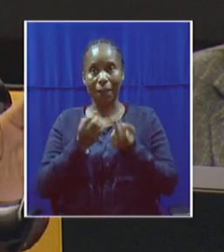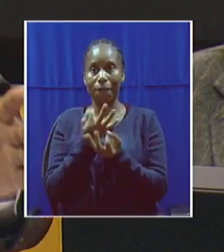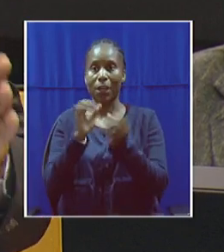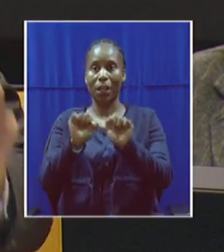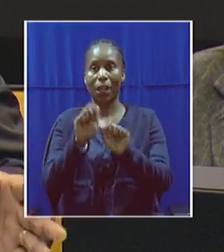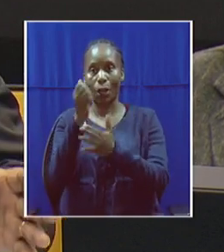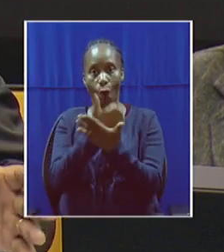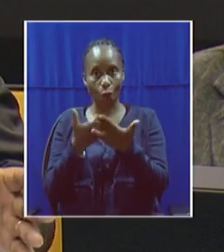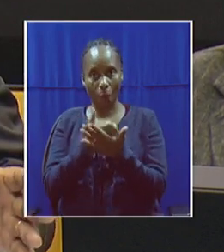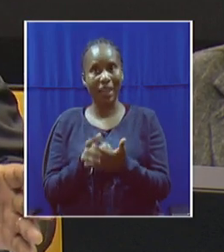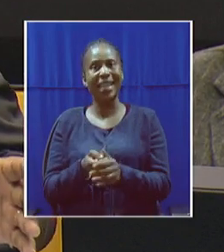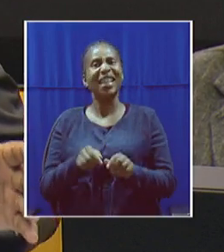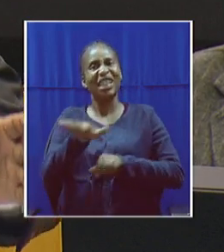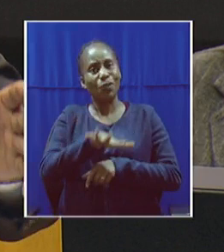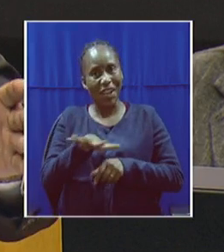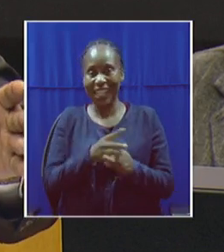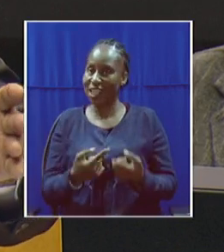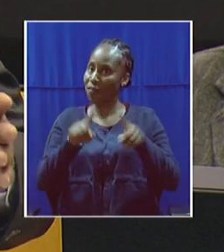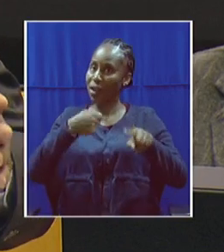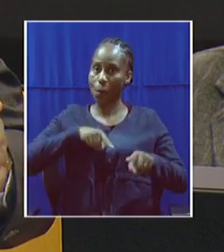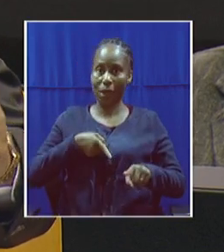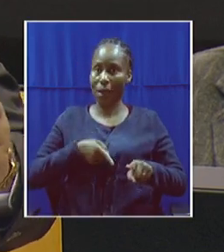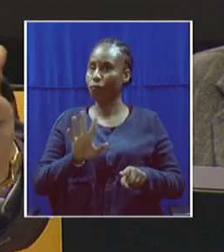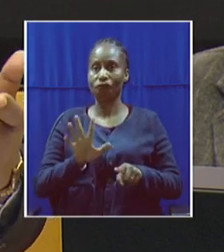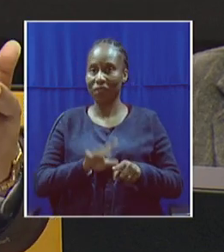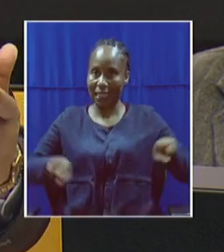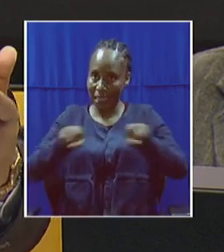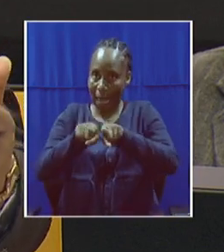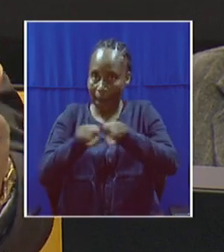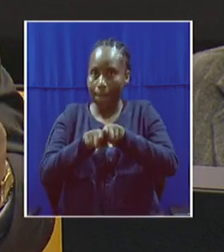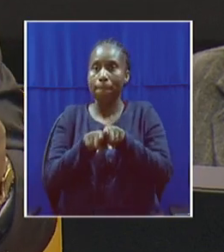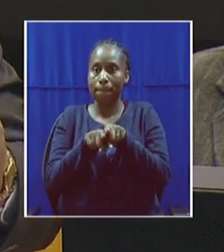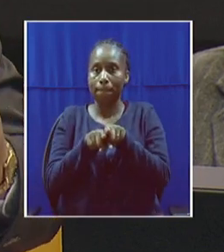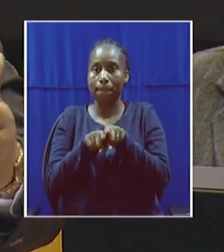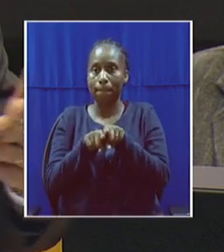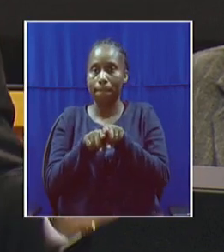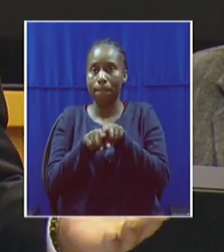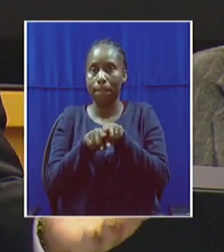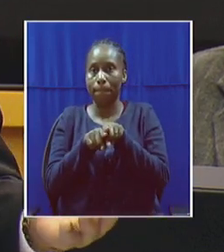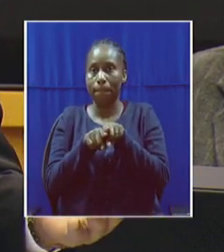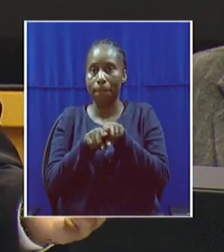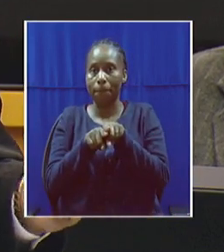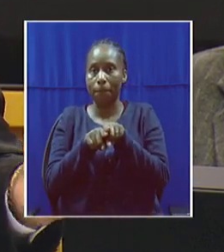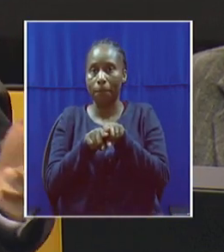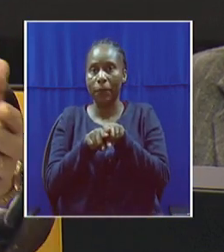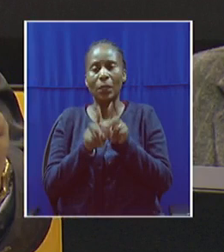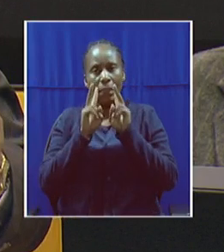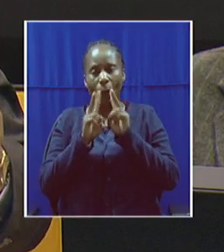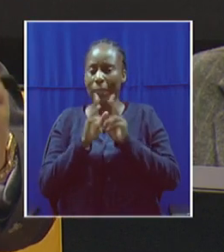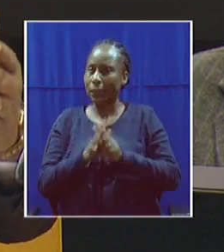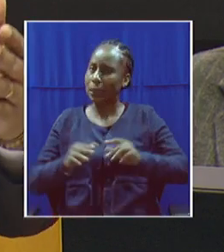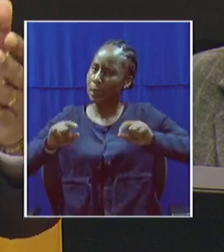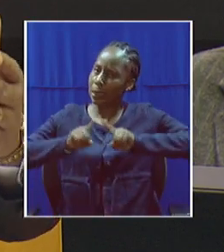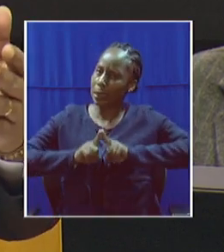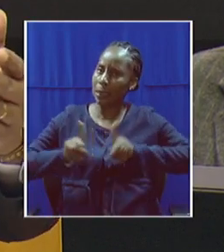situation we're in that situation we must actually you see H extremism which think